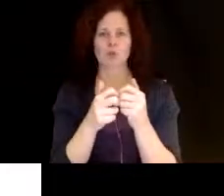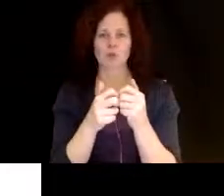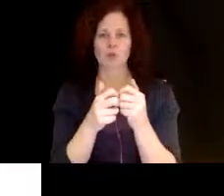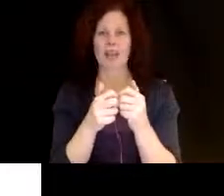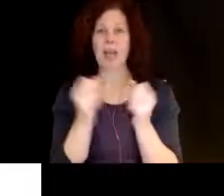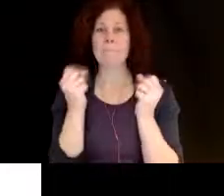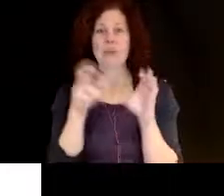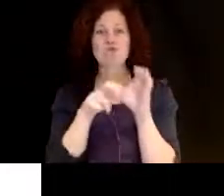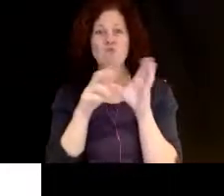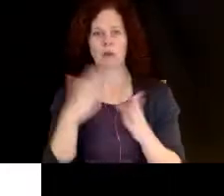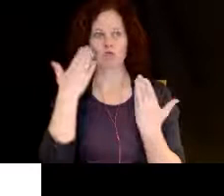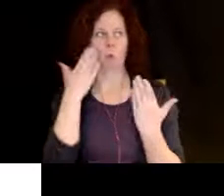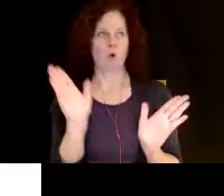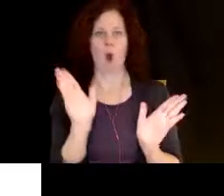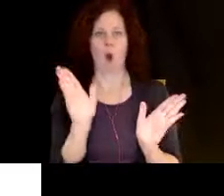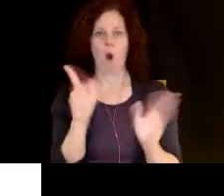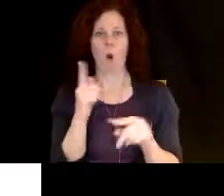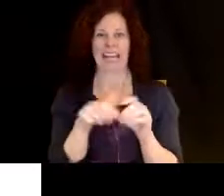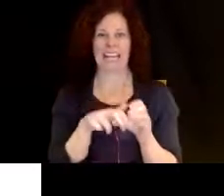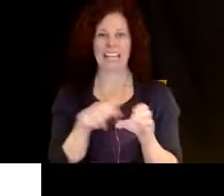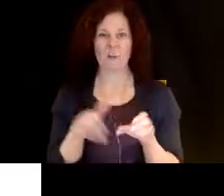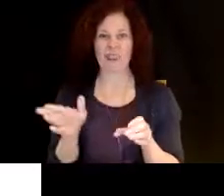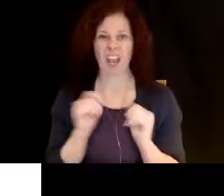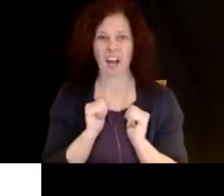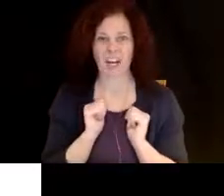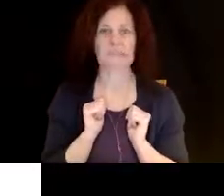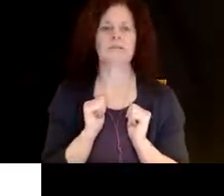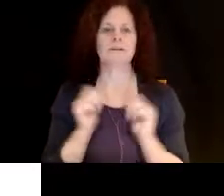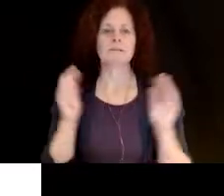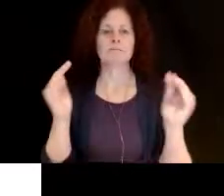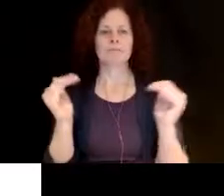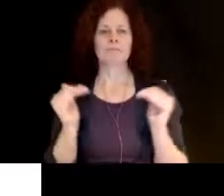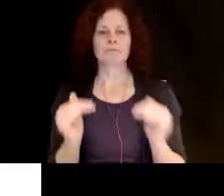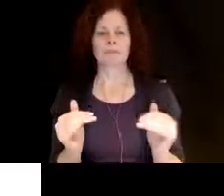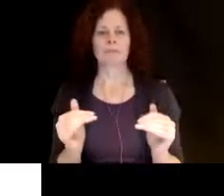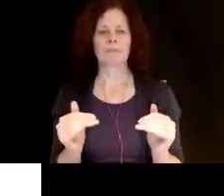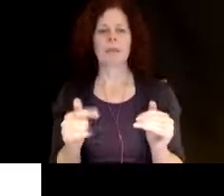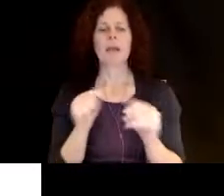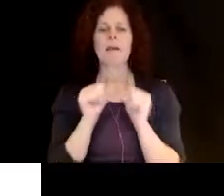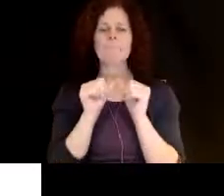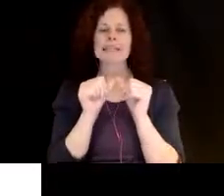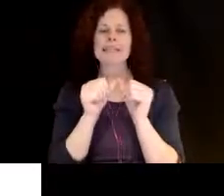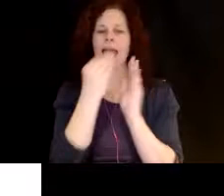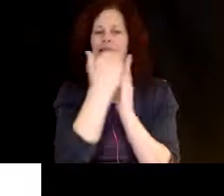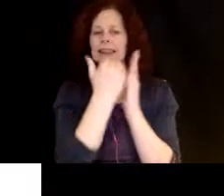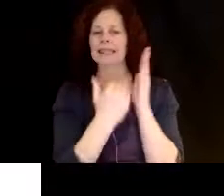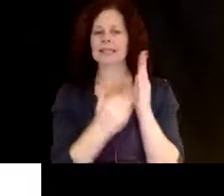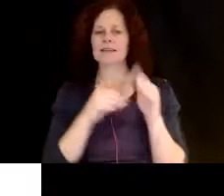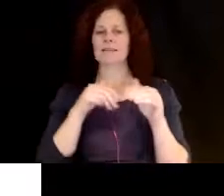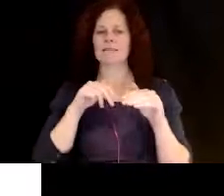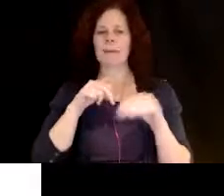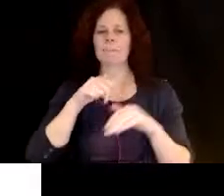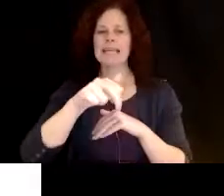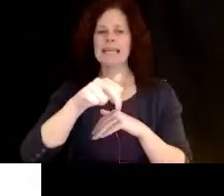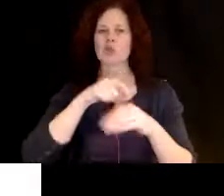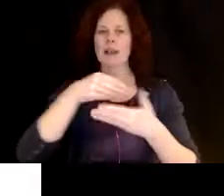that stakeholders build and maintain a list of funding sources, create a platform for communities to share knowledge with one